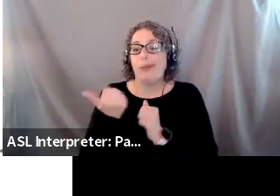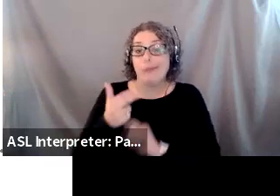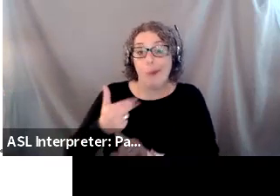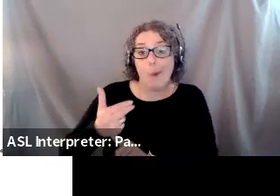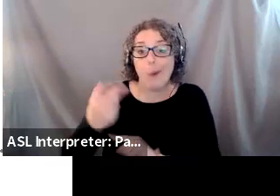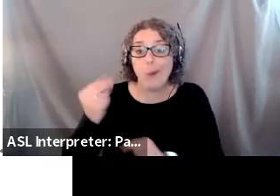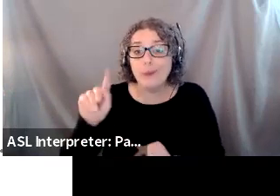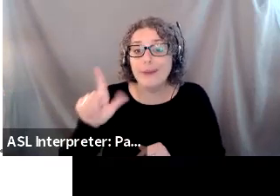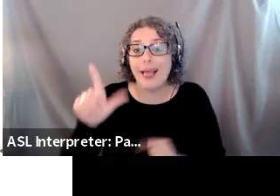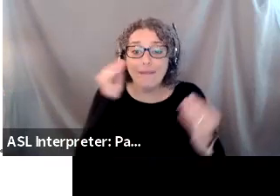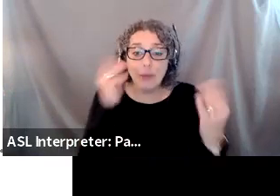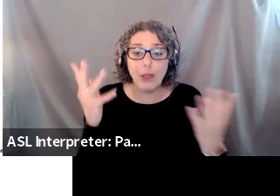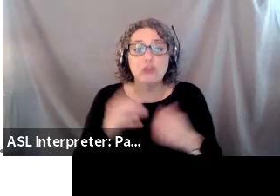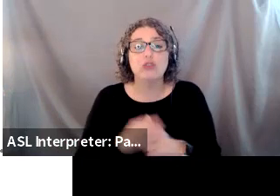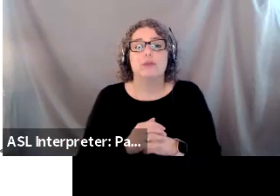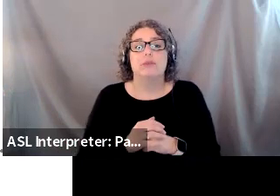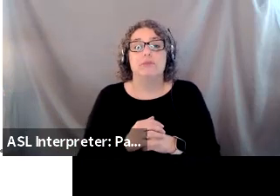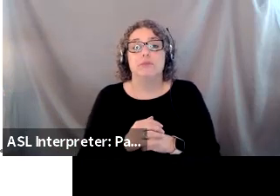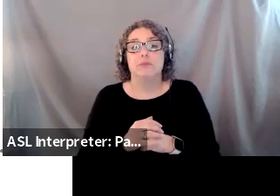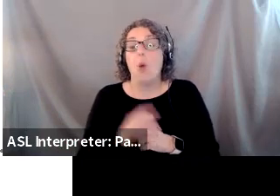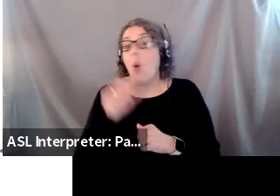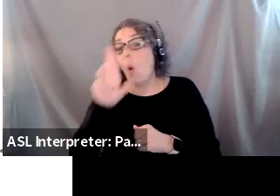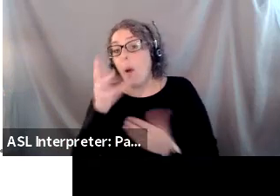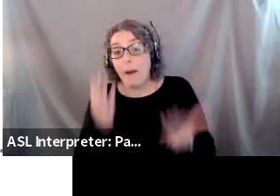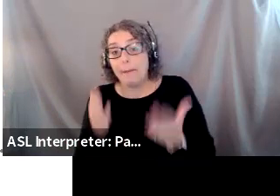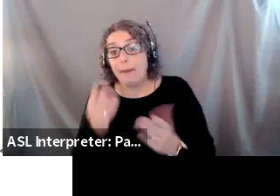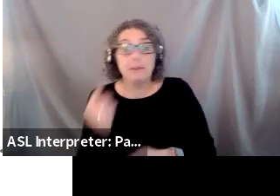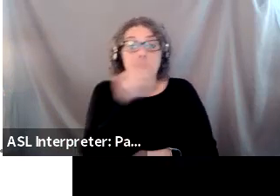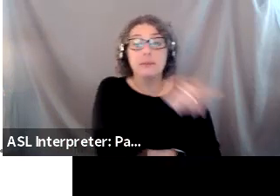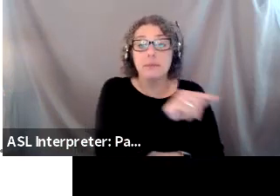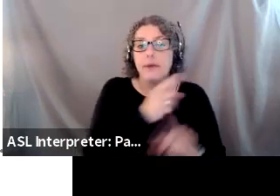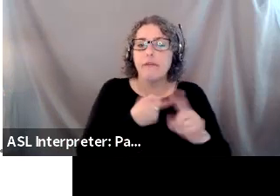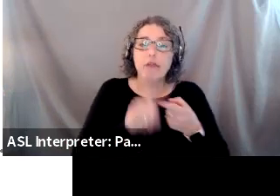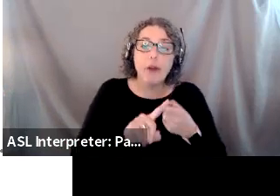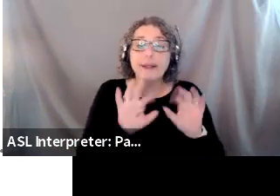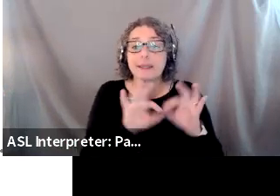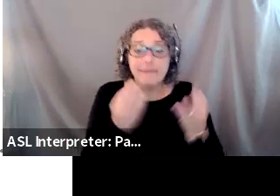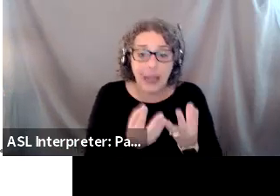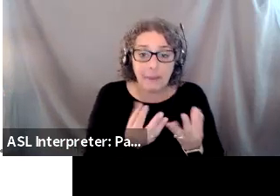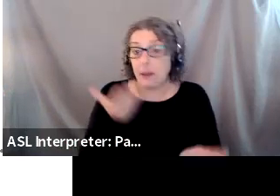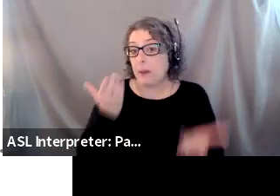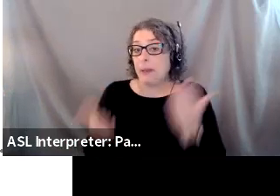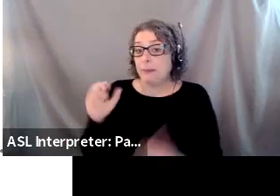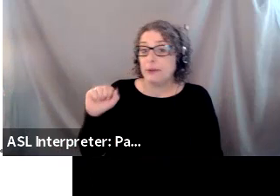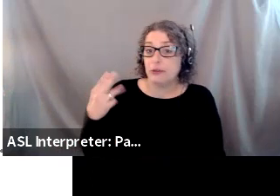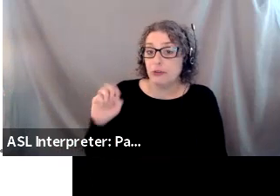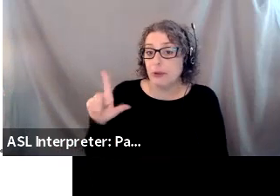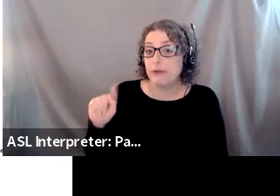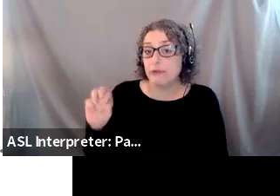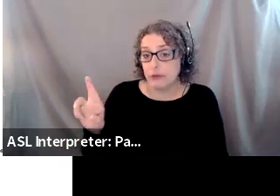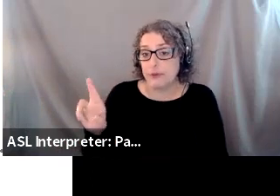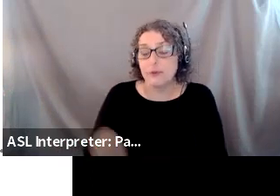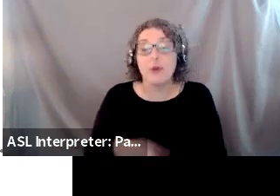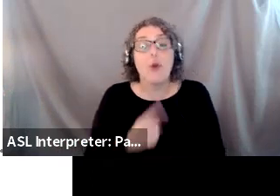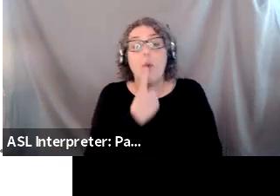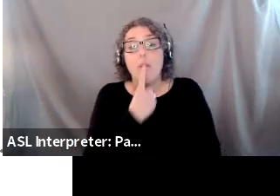be familiar with, is there a family or friend where you can go, an evacuation center? With the Red Cross, we have a variety of